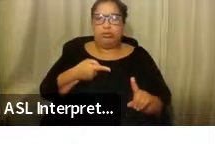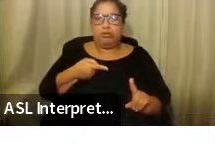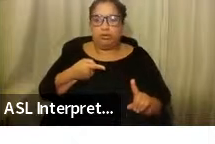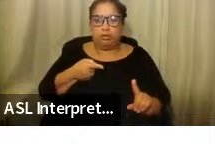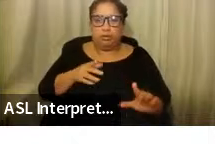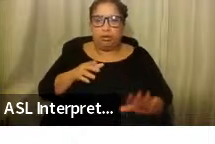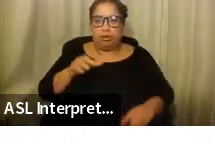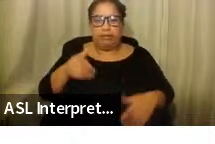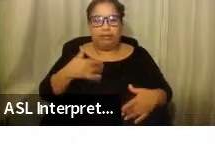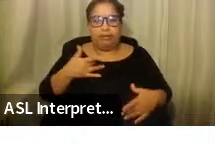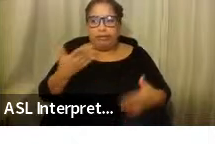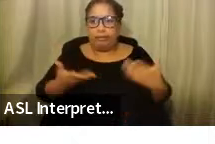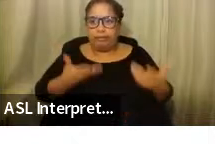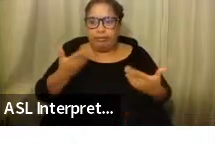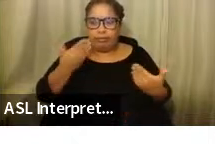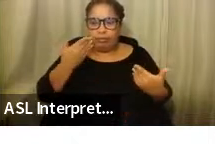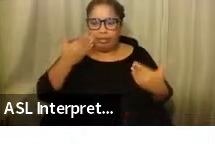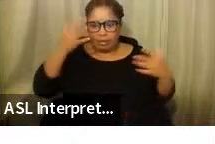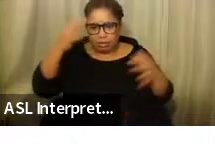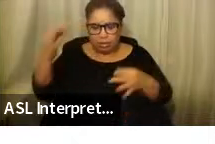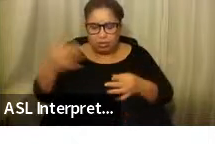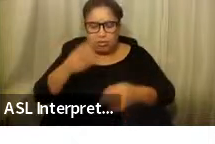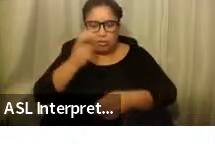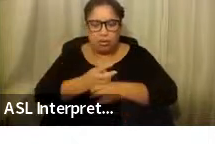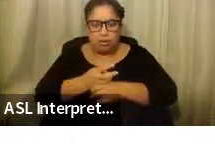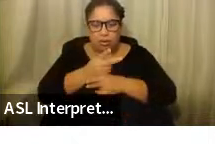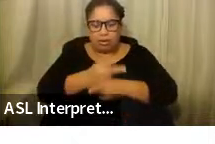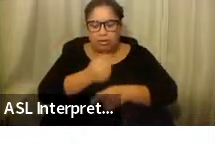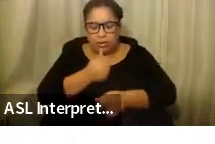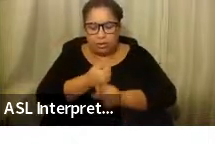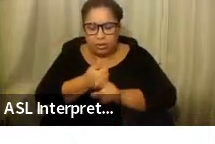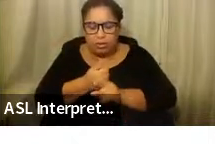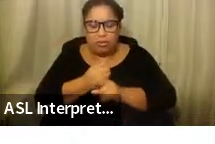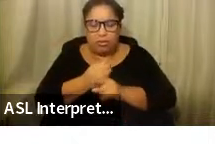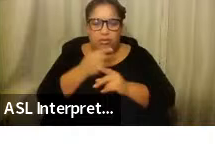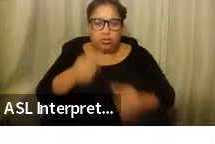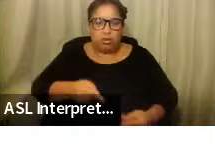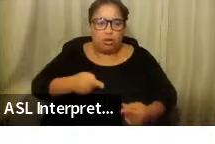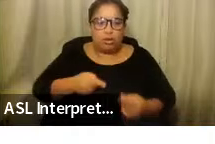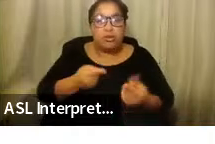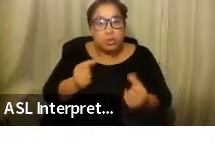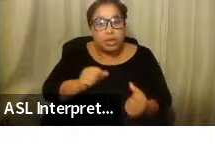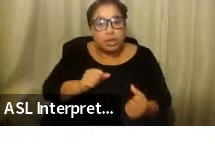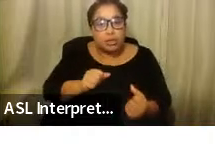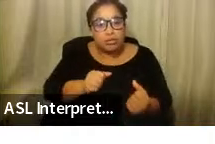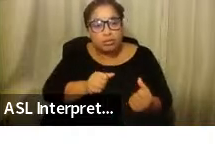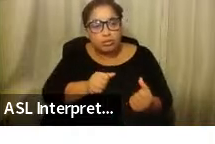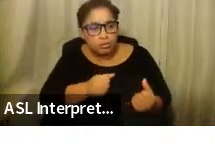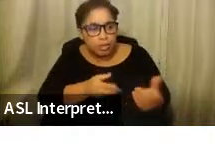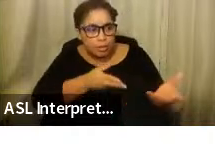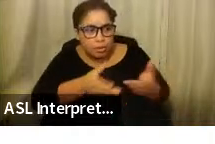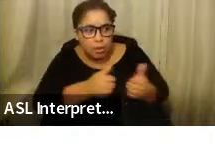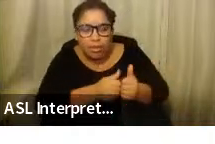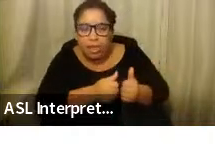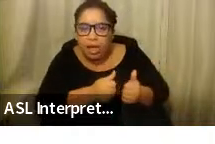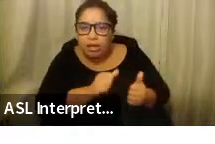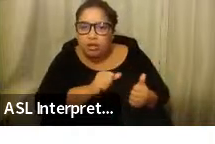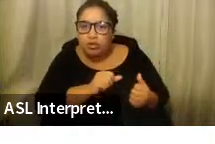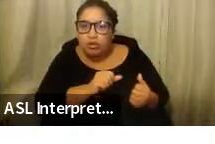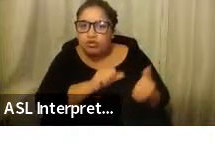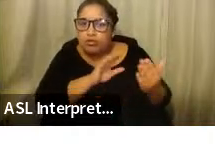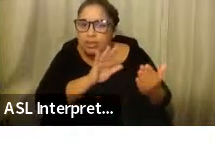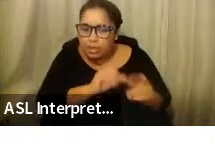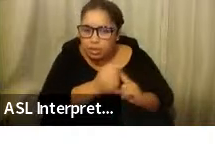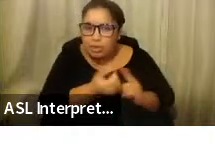seem unable to make rational decisions or care for themselves. And you could address that. Maybe they just lost their job and that triggered